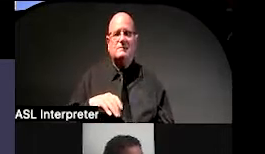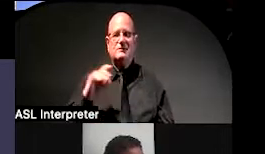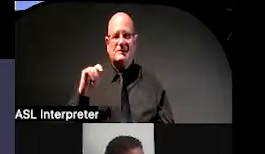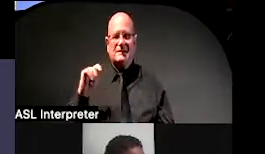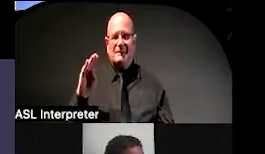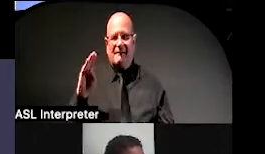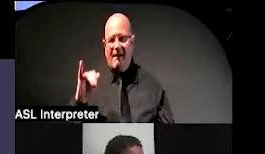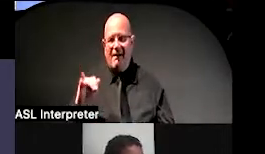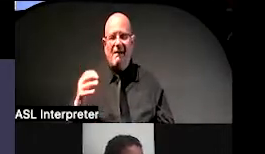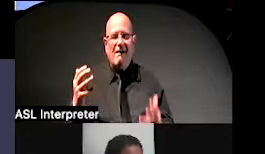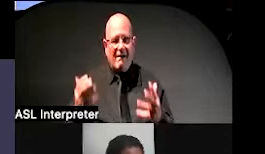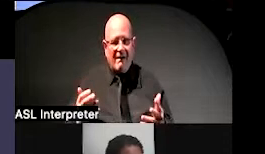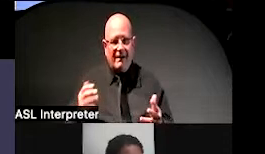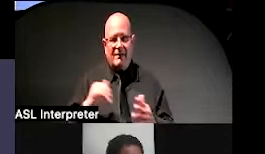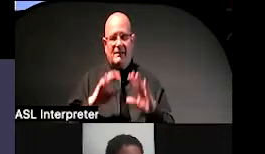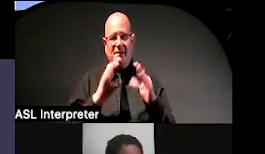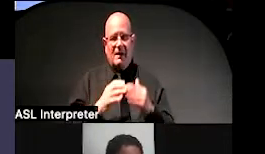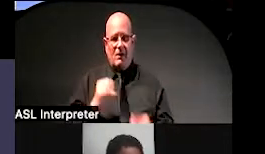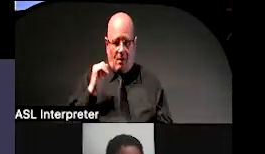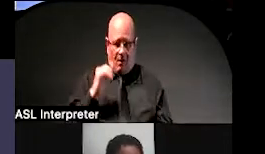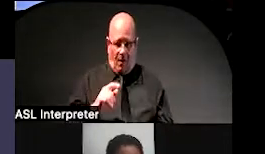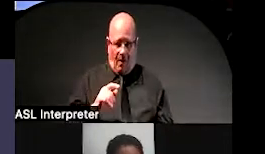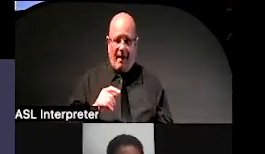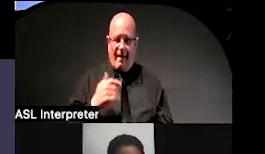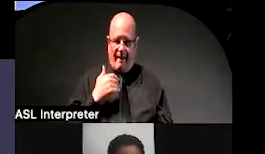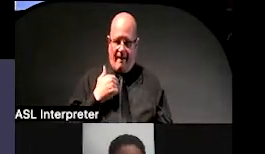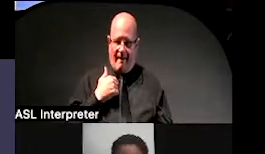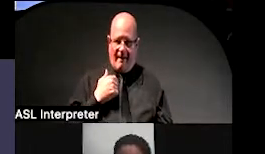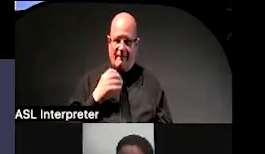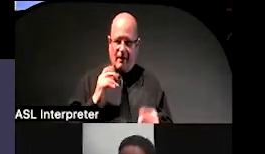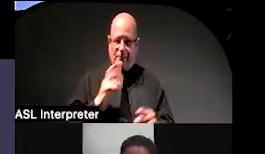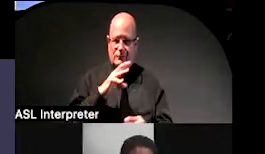the categories that we all have